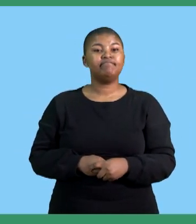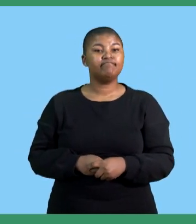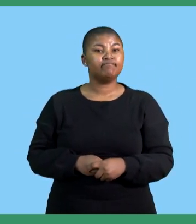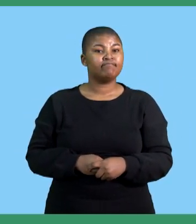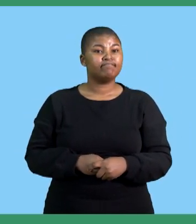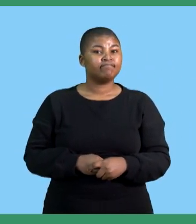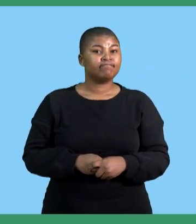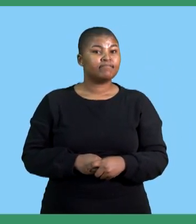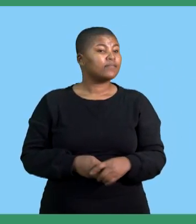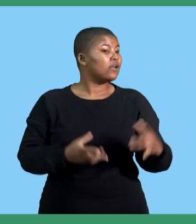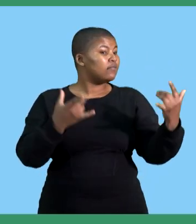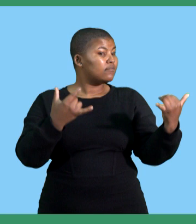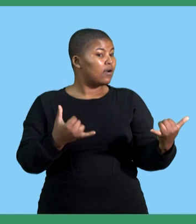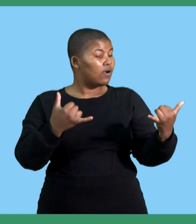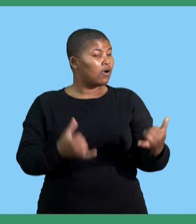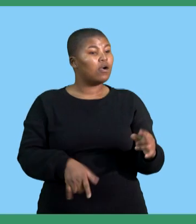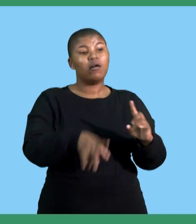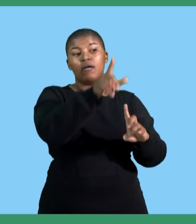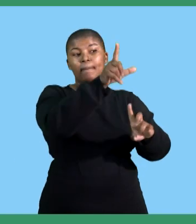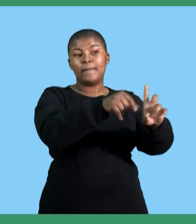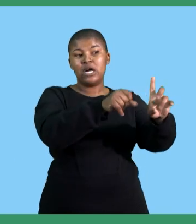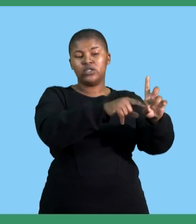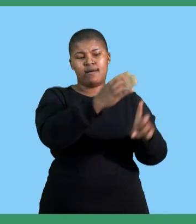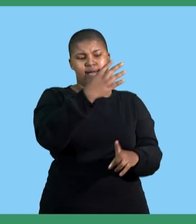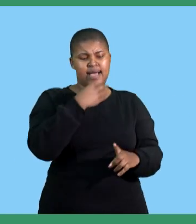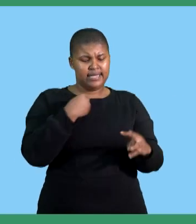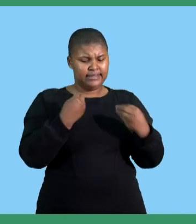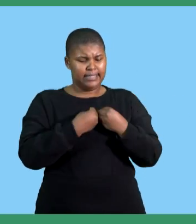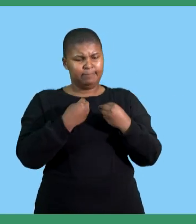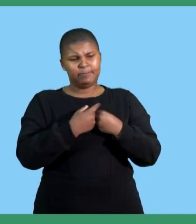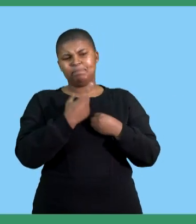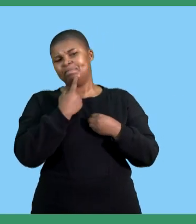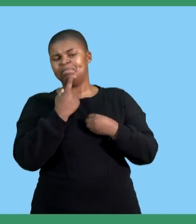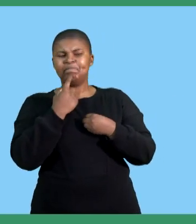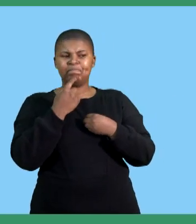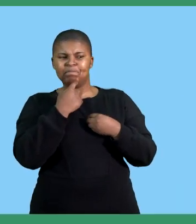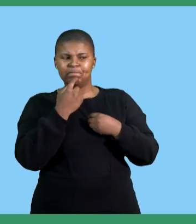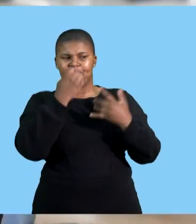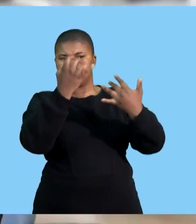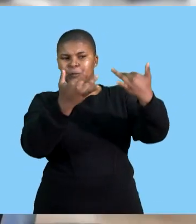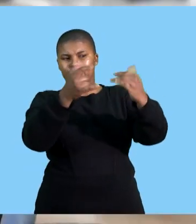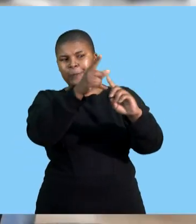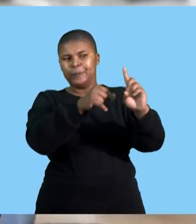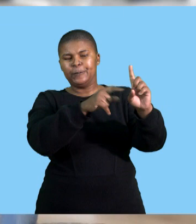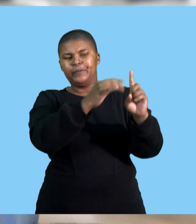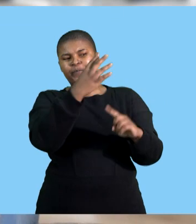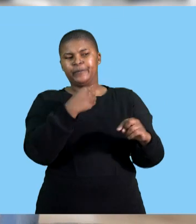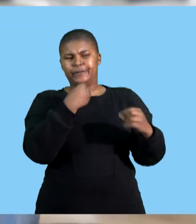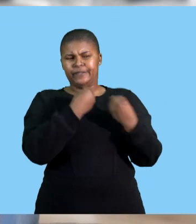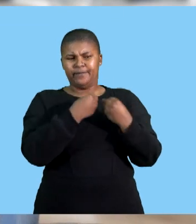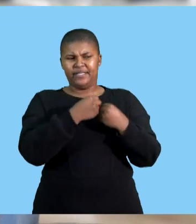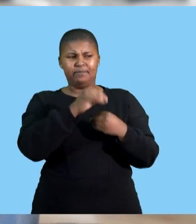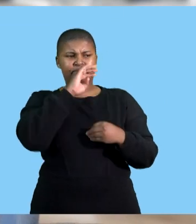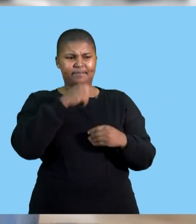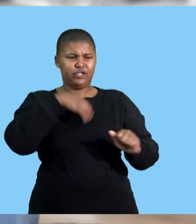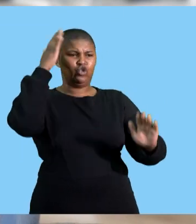person asking the question. So obviously you get a question from one of the audience, then you must not go to